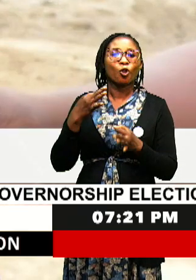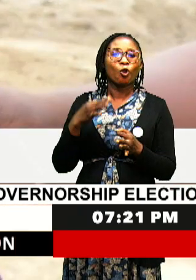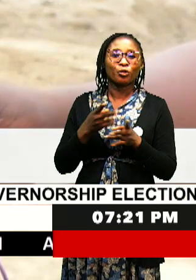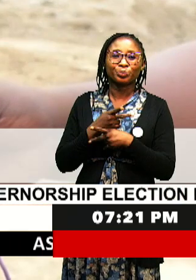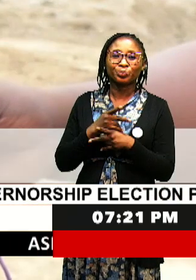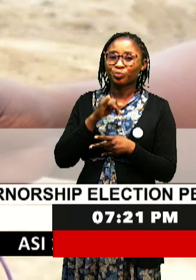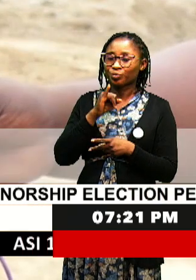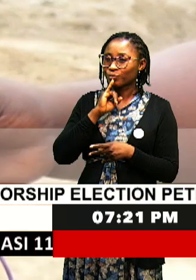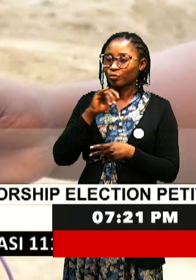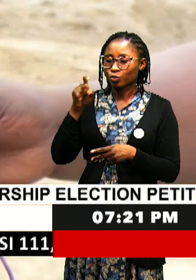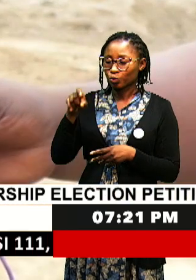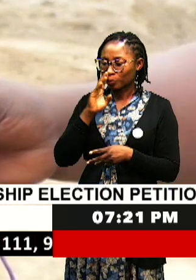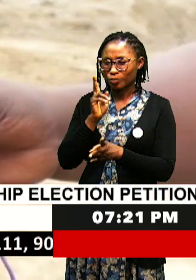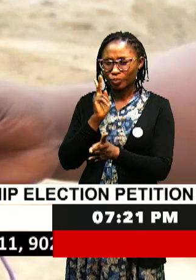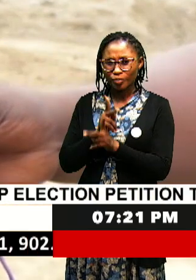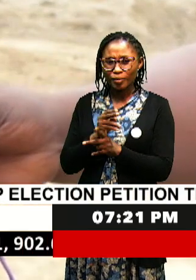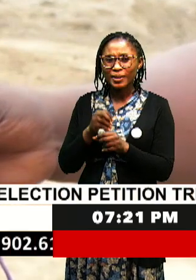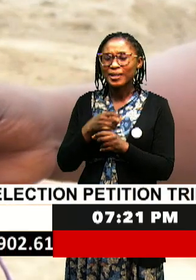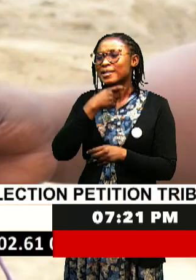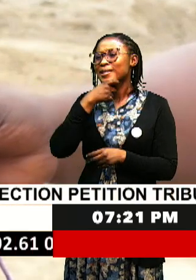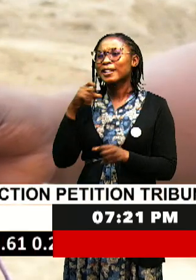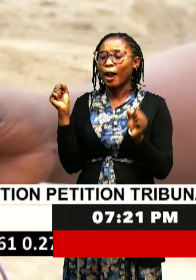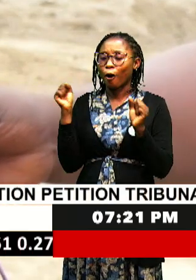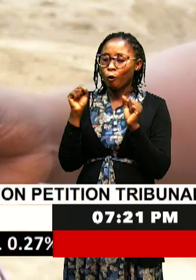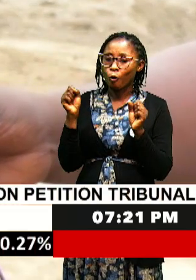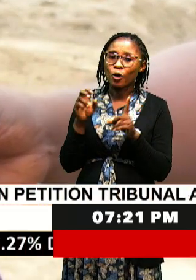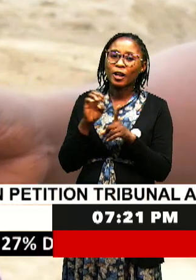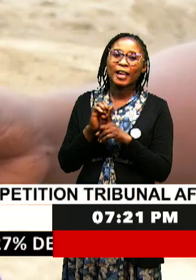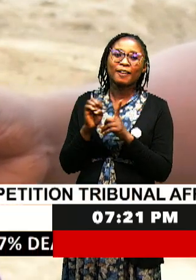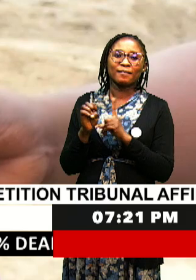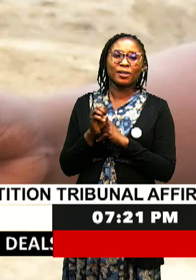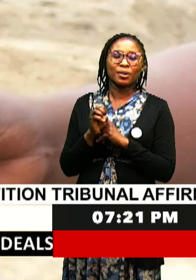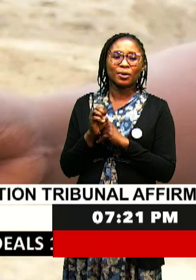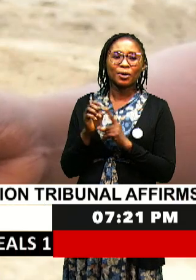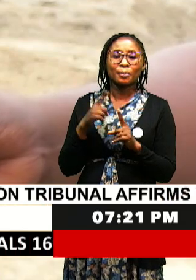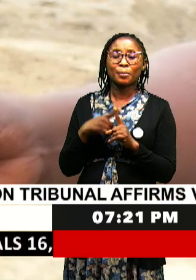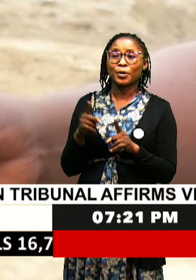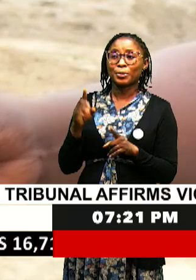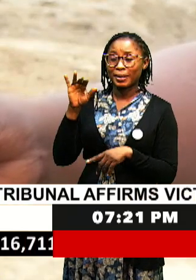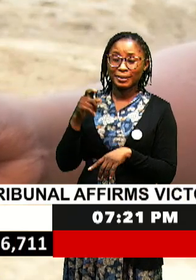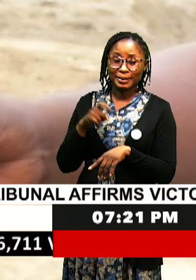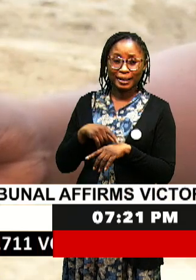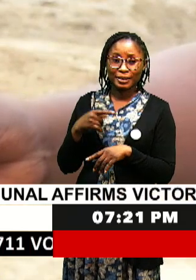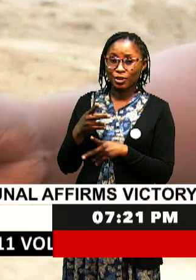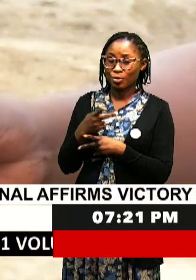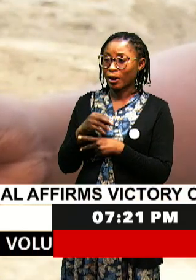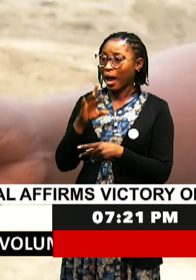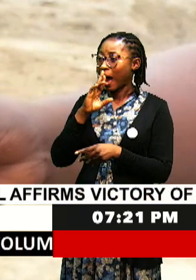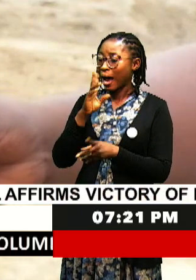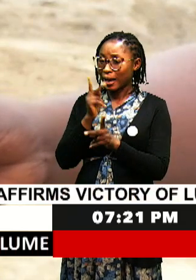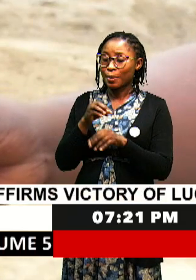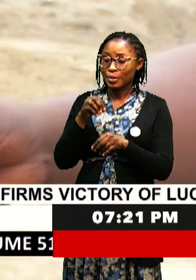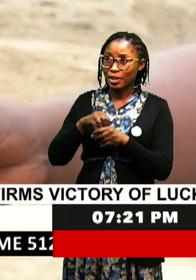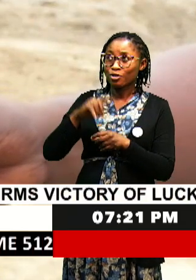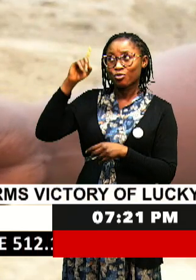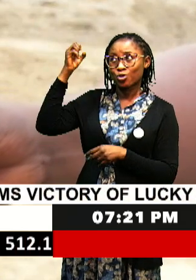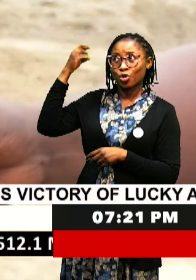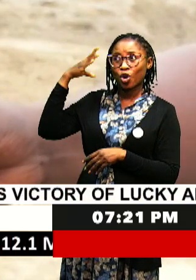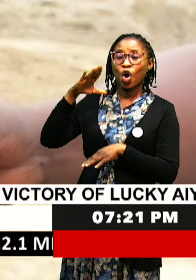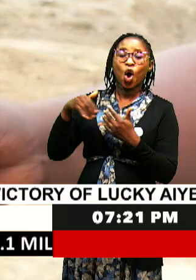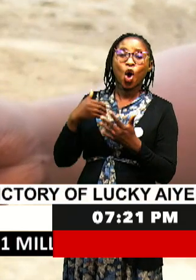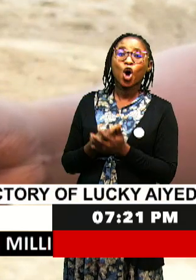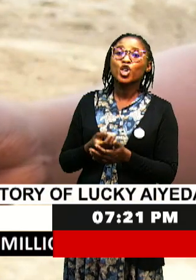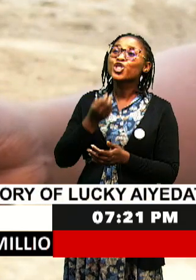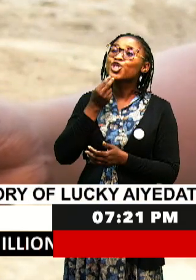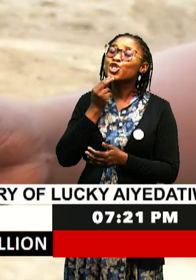should be kept in a dry and cool environment. By the time the products are kept in the sun, all the minerals